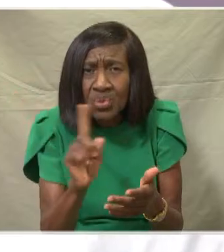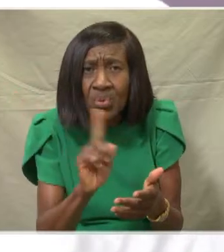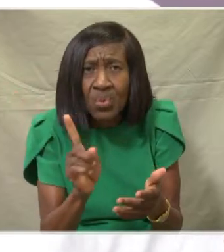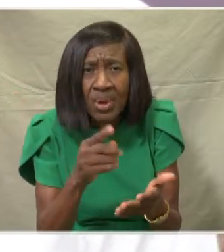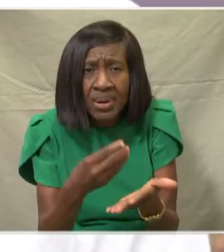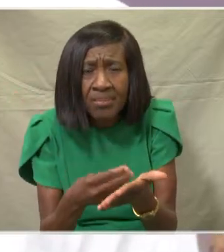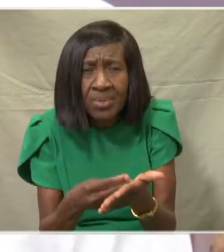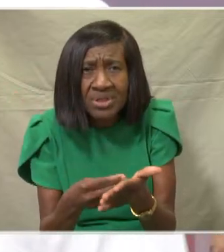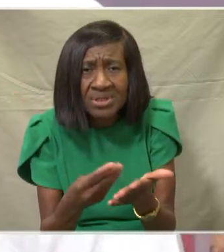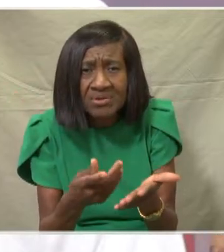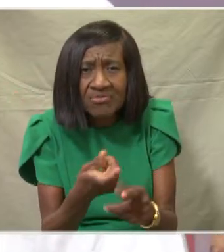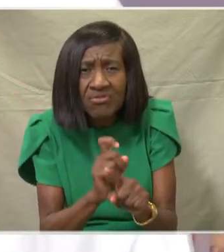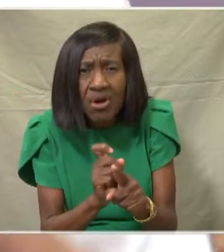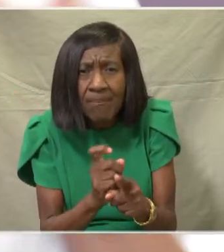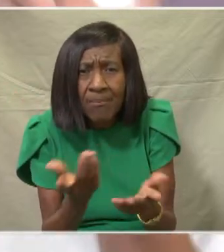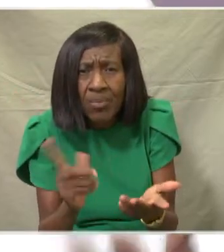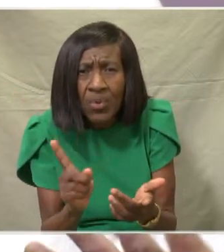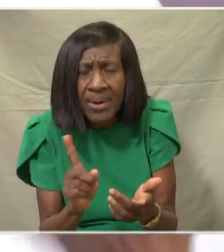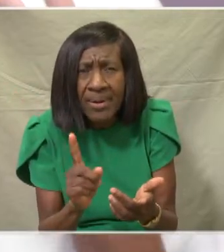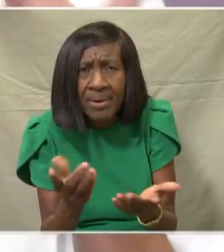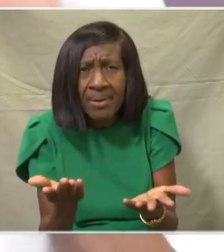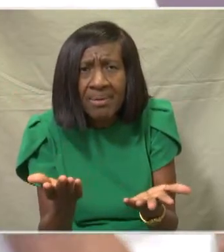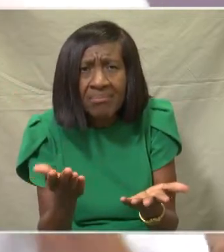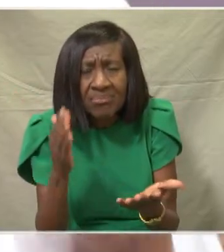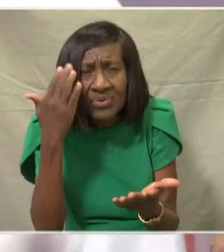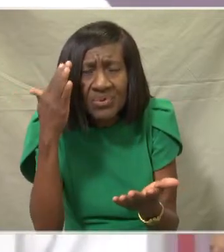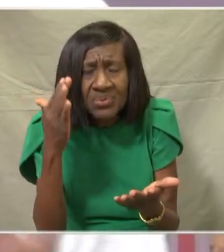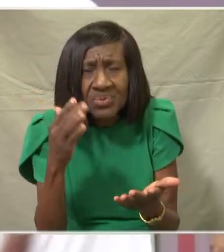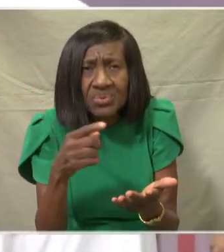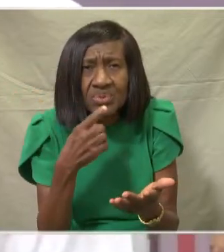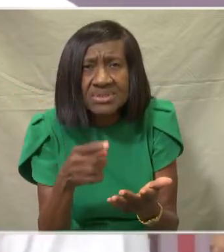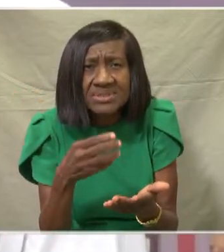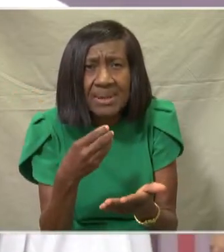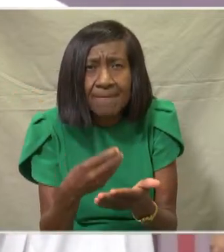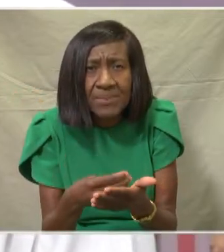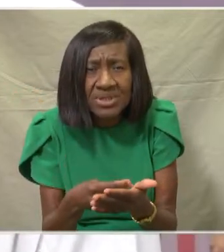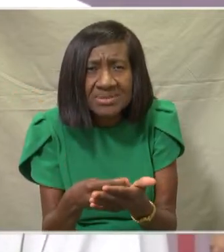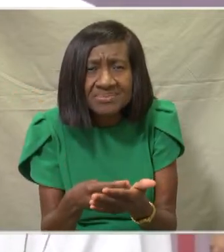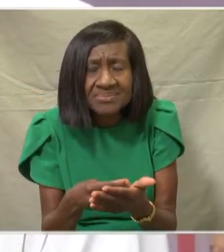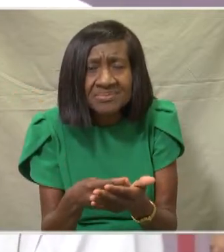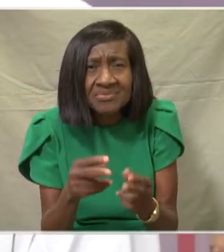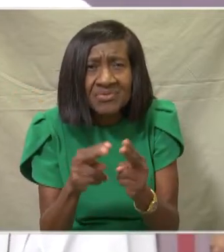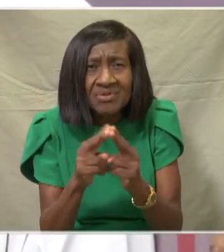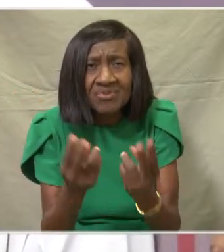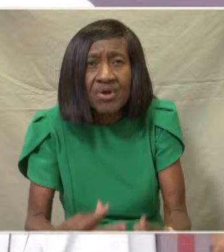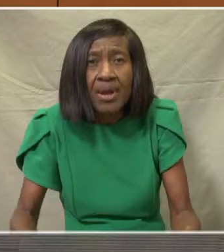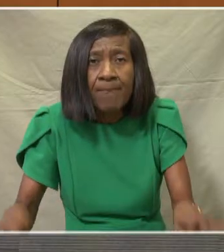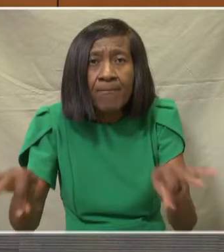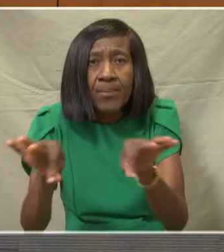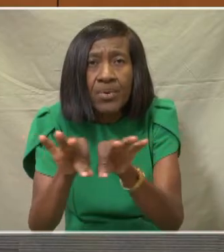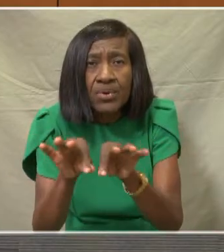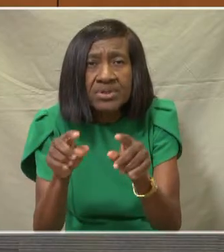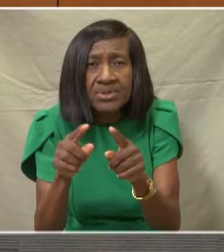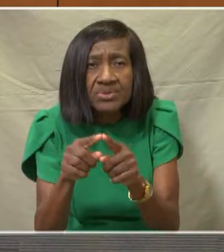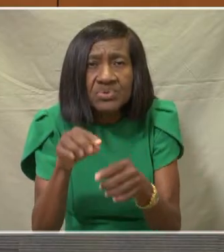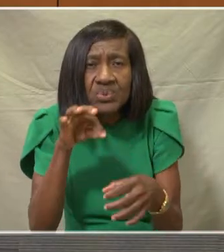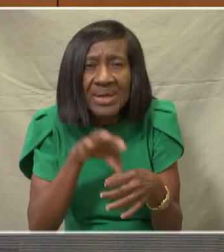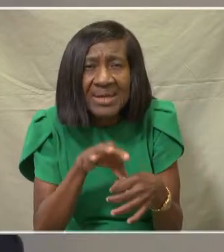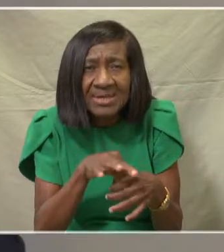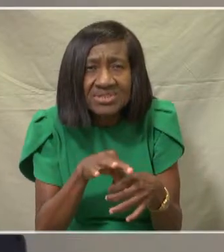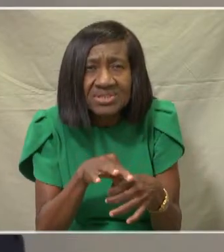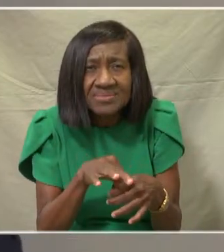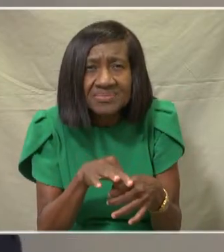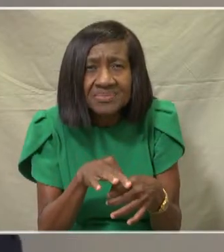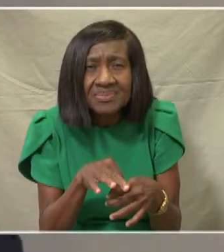standard of saying it's free and fair comes from, when money is fundamental these days to elections. I have to start by saying again, we wouldn't make